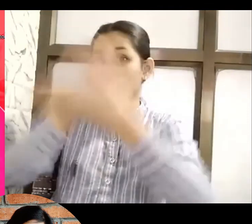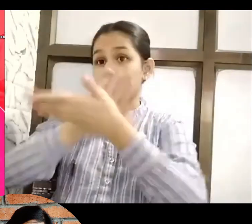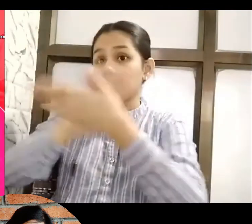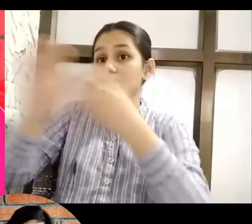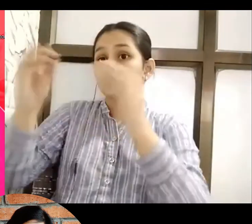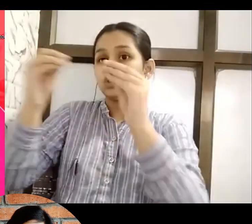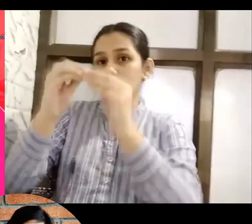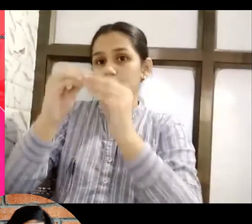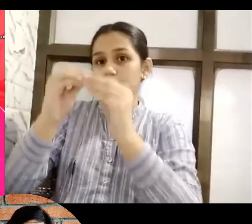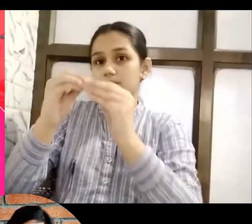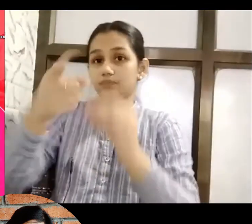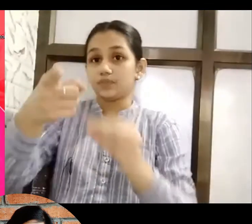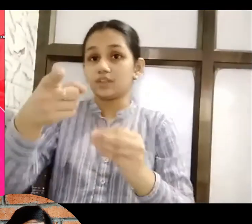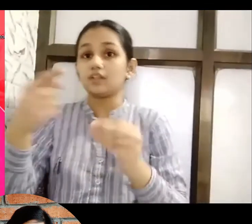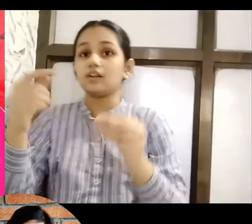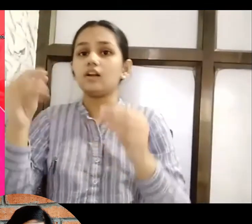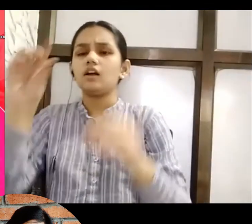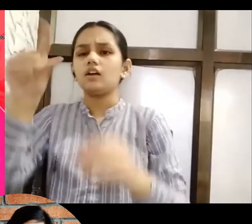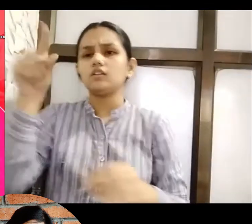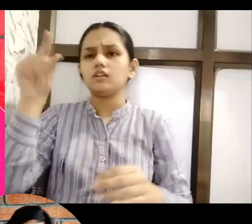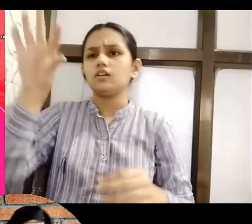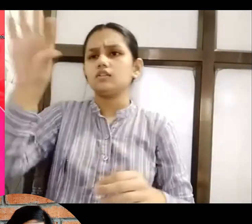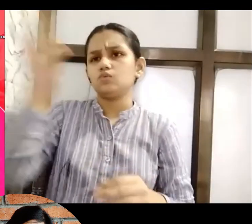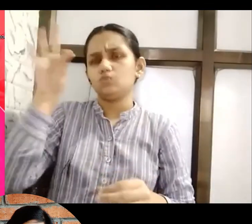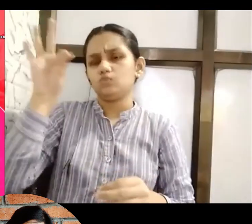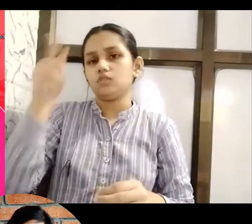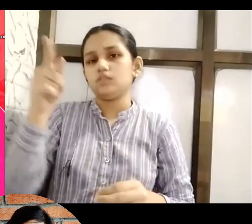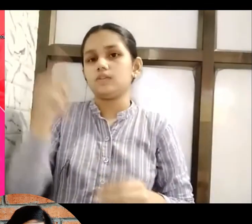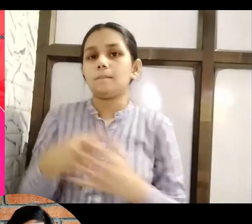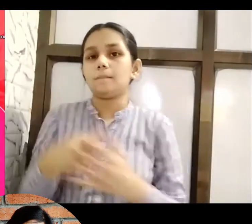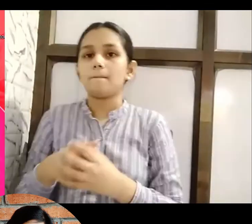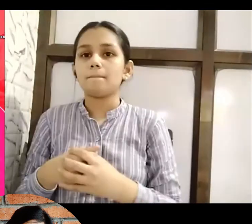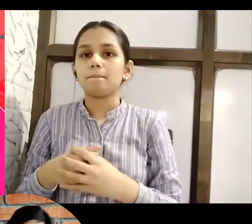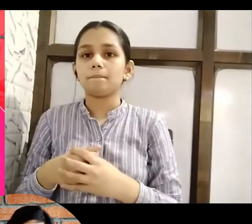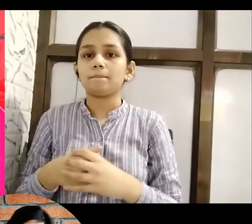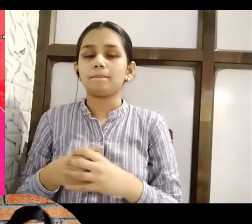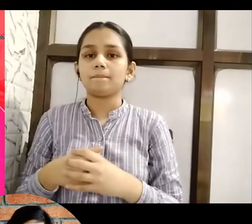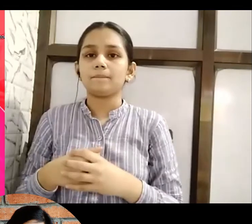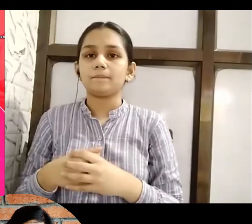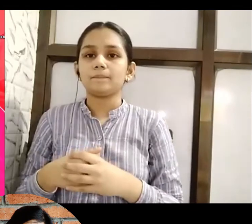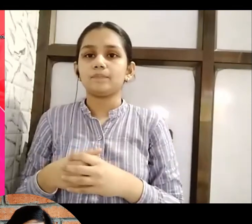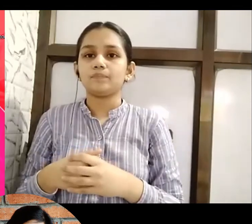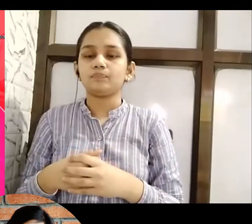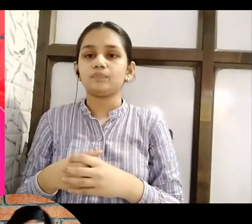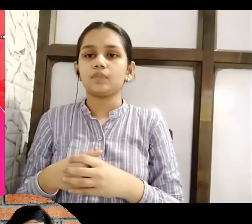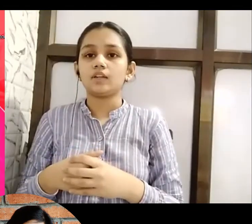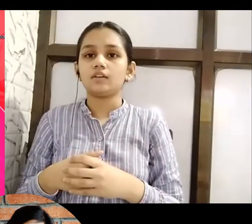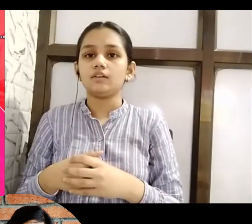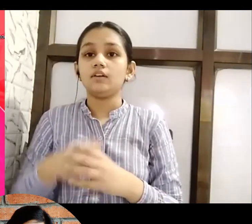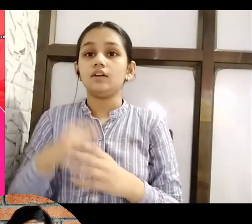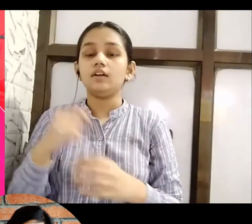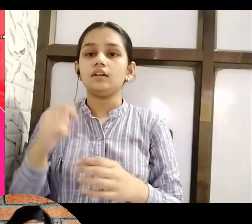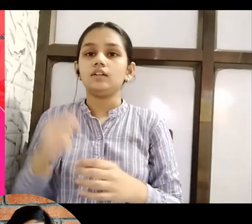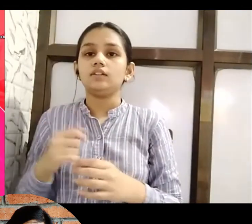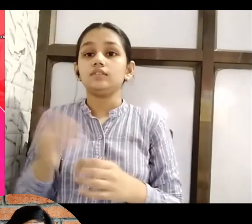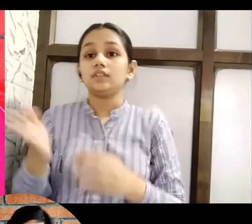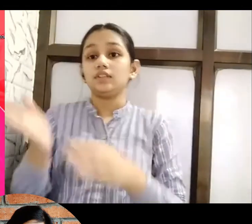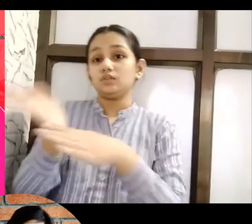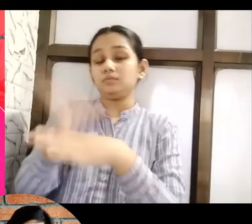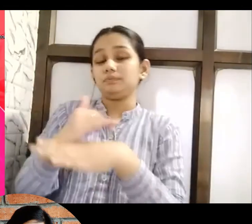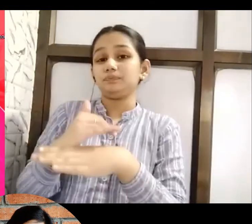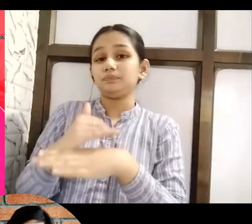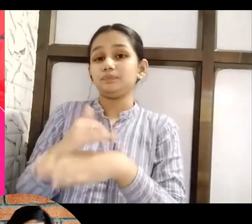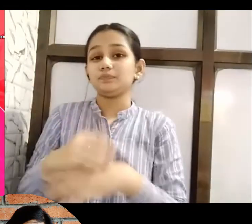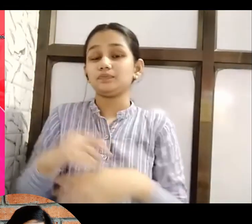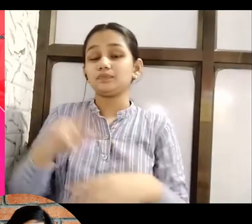Poonam. Okay. Right? And I'm happy. I come back and click on it.